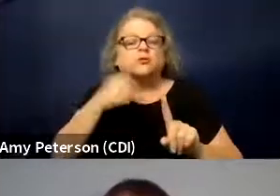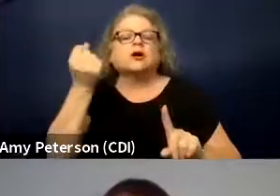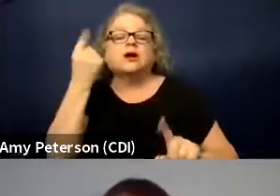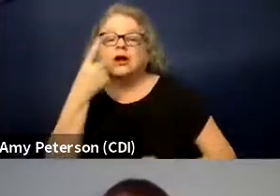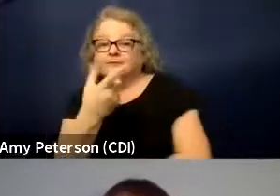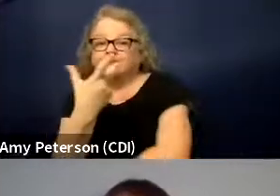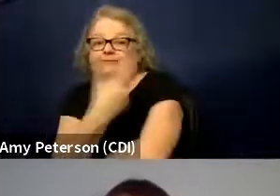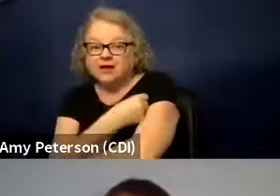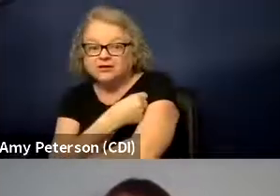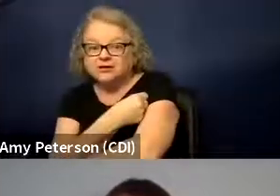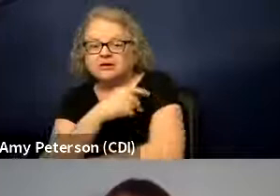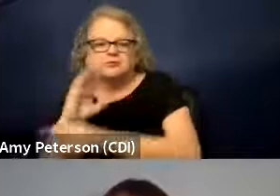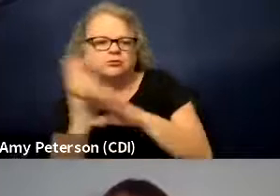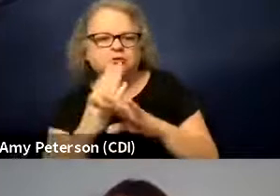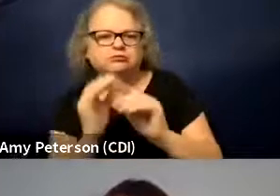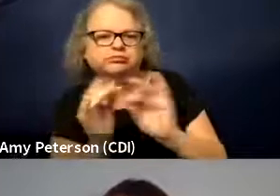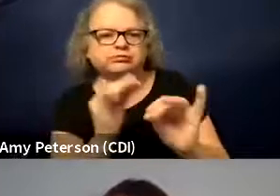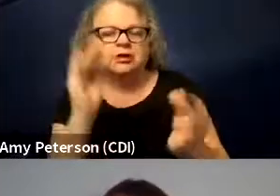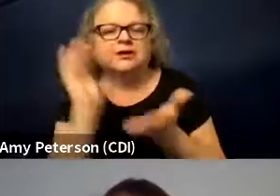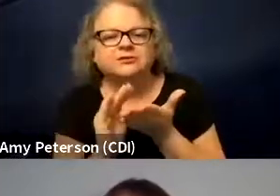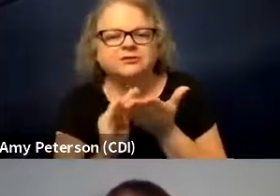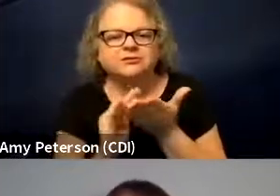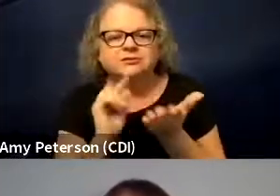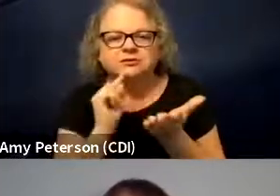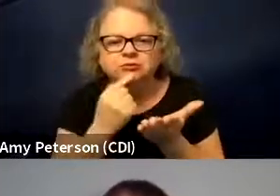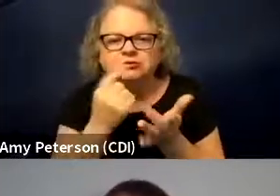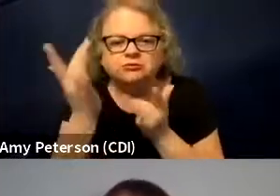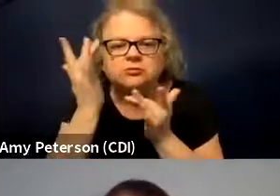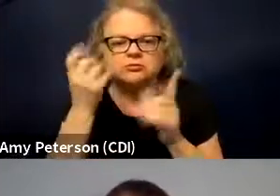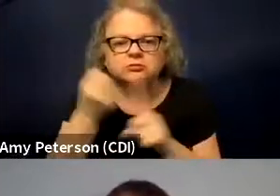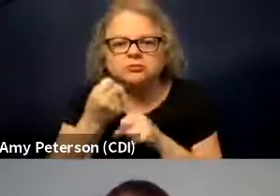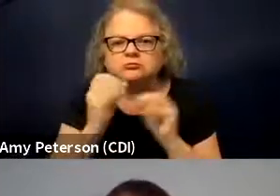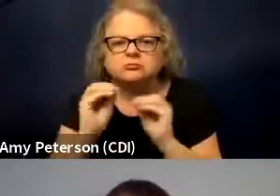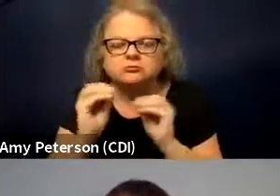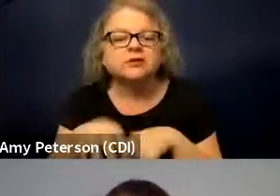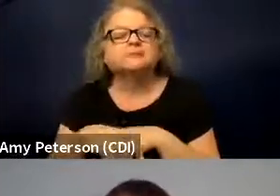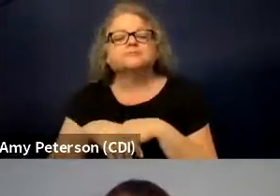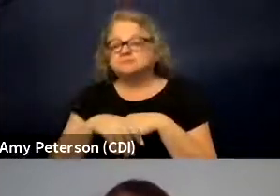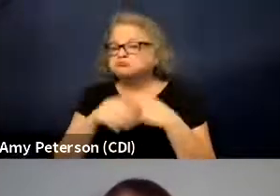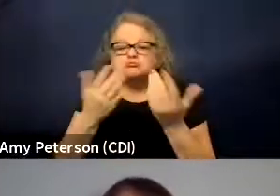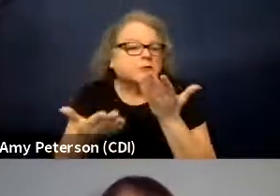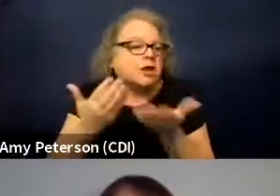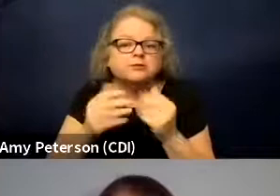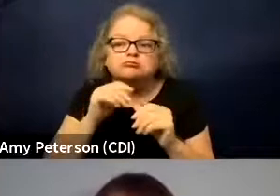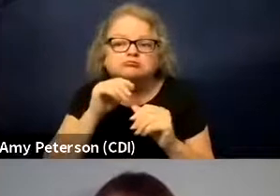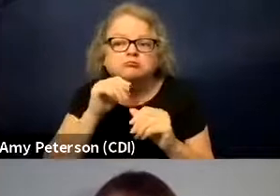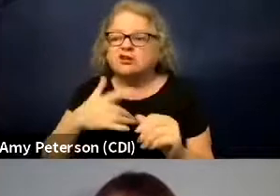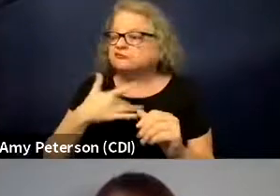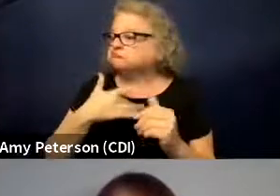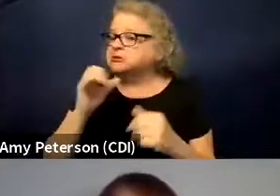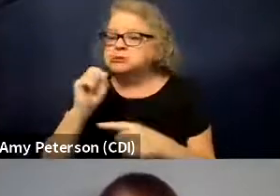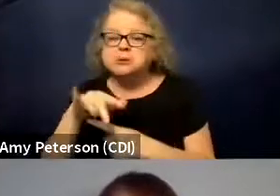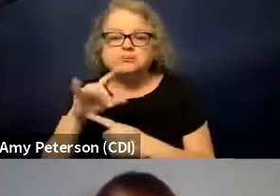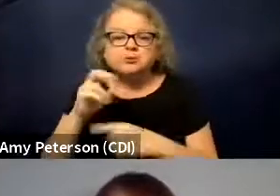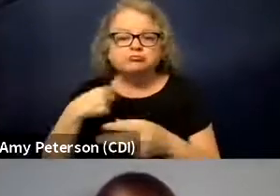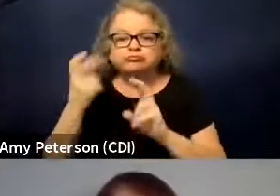you may get mild illness, but your body will fight it off very quickly. So it is possible